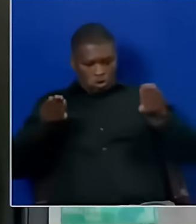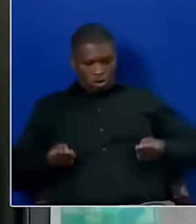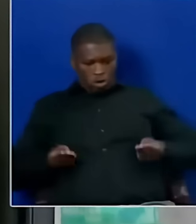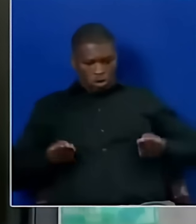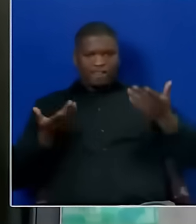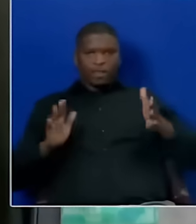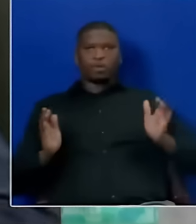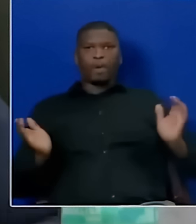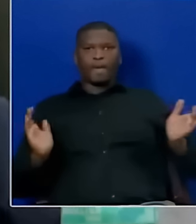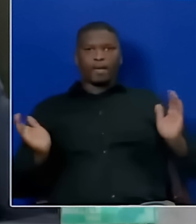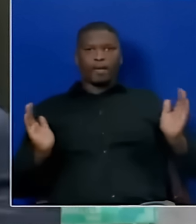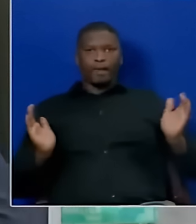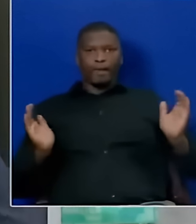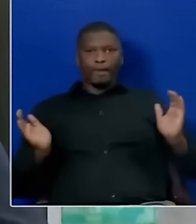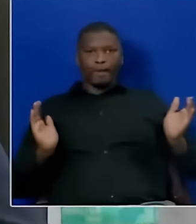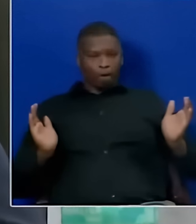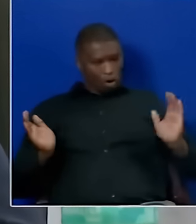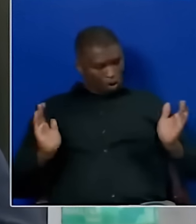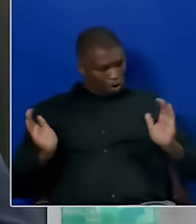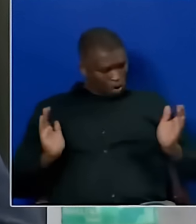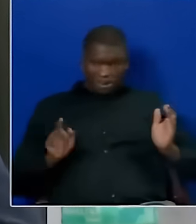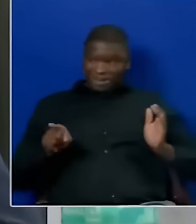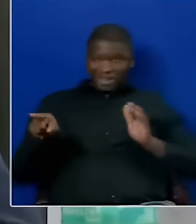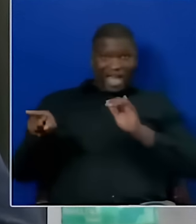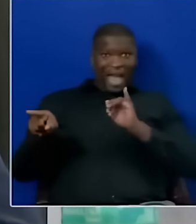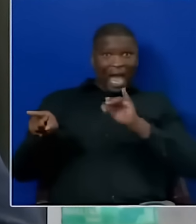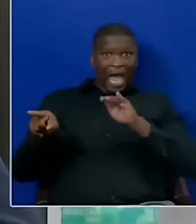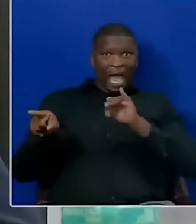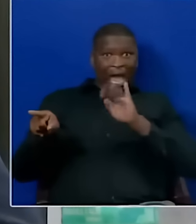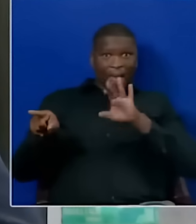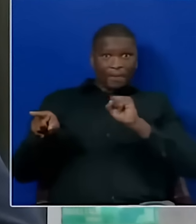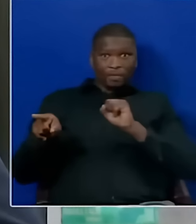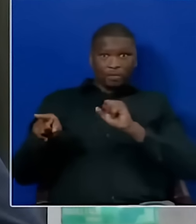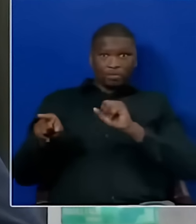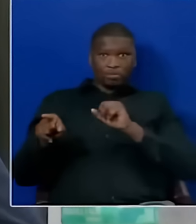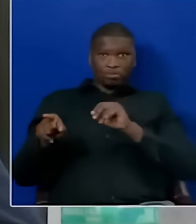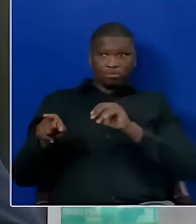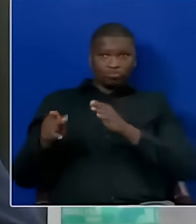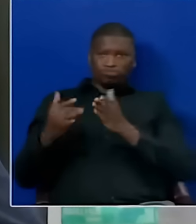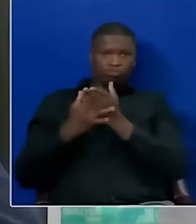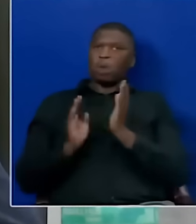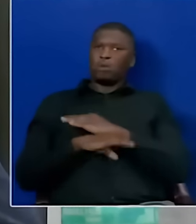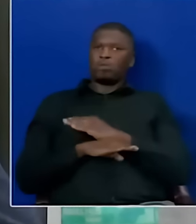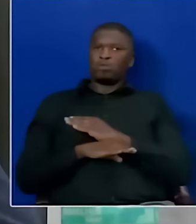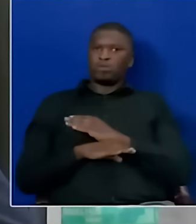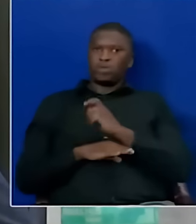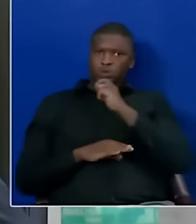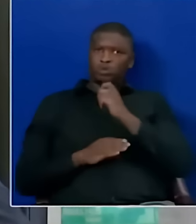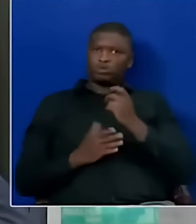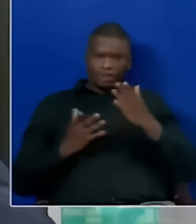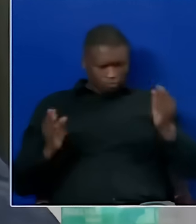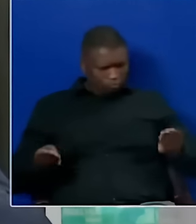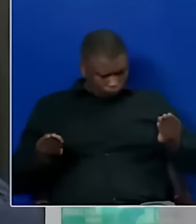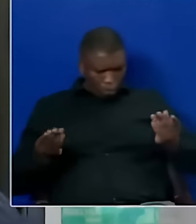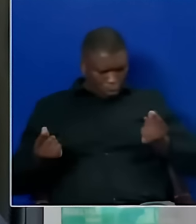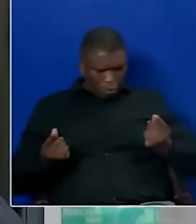no intervention from IBIS. So if I think on this one, there was an instant where probably